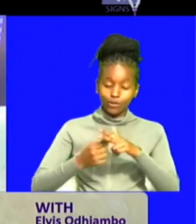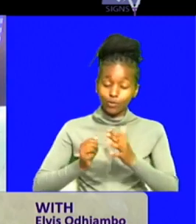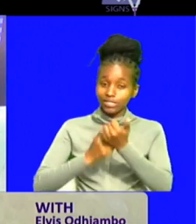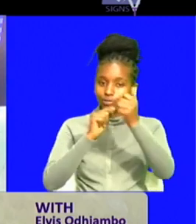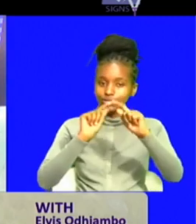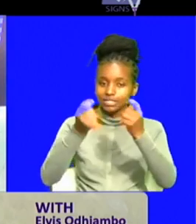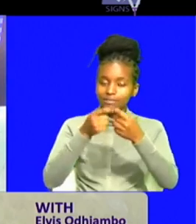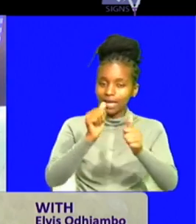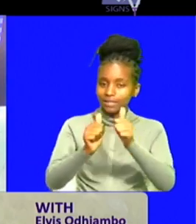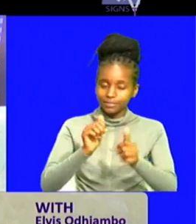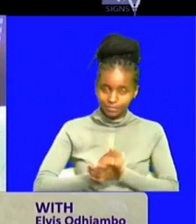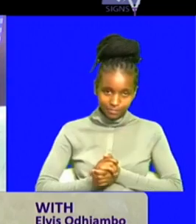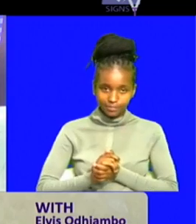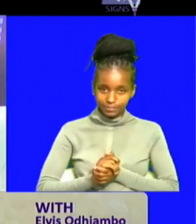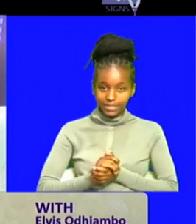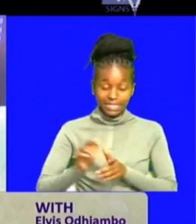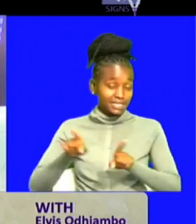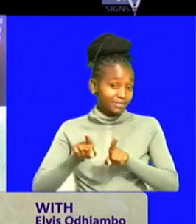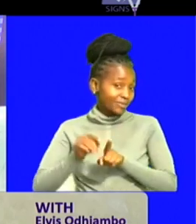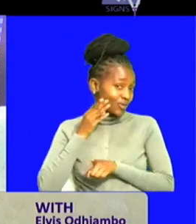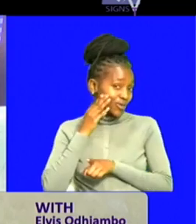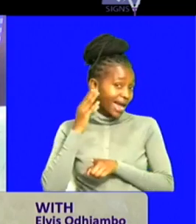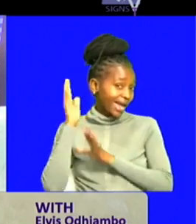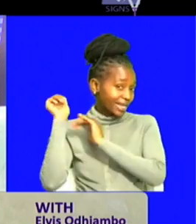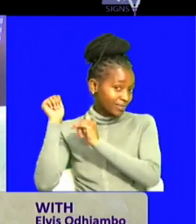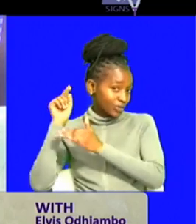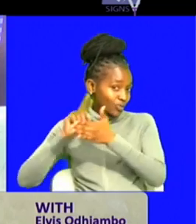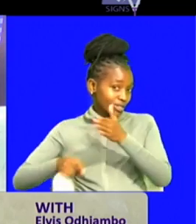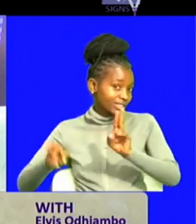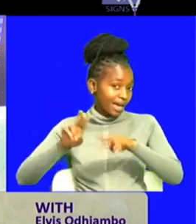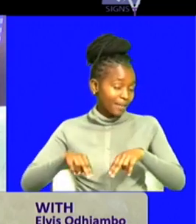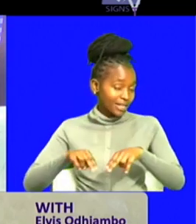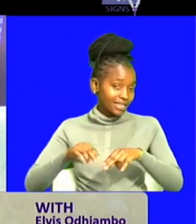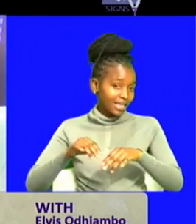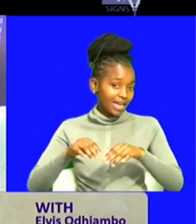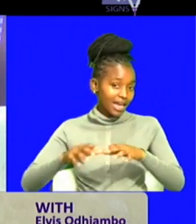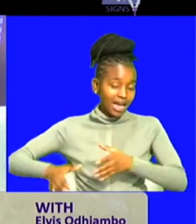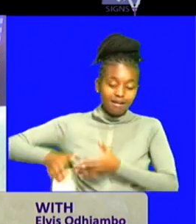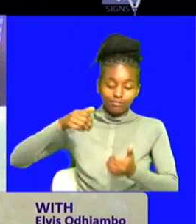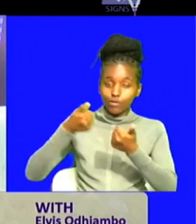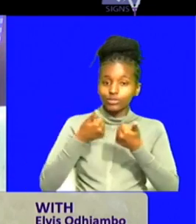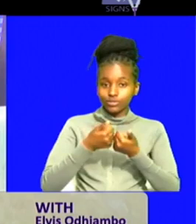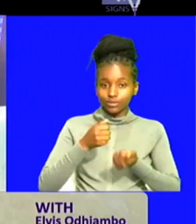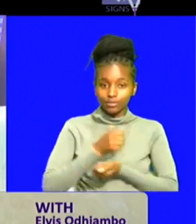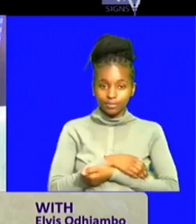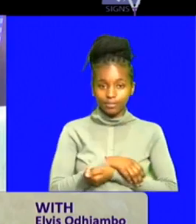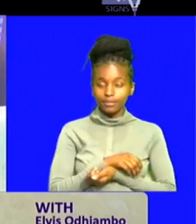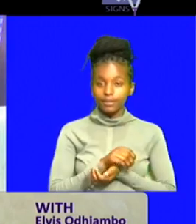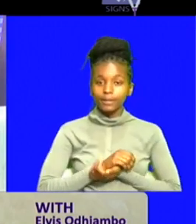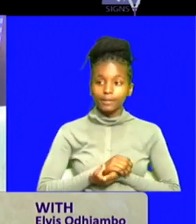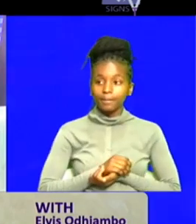for this time round? And what do you think you can expect this time round in this National Sevens circuit?